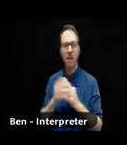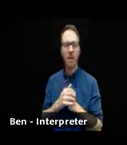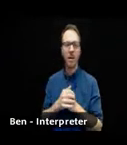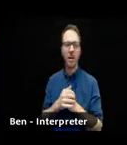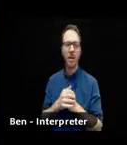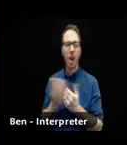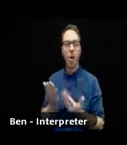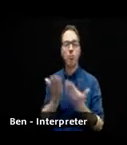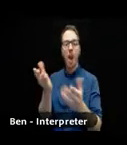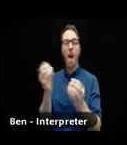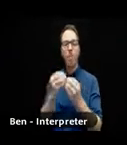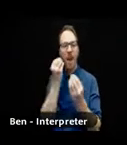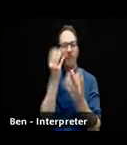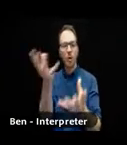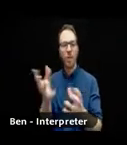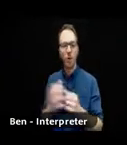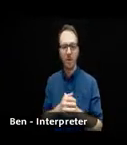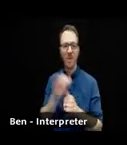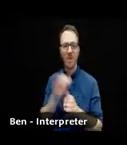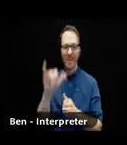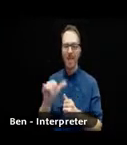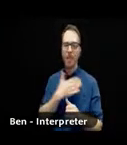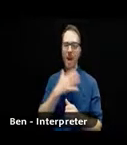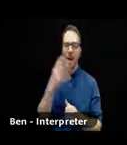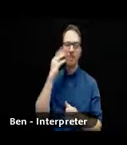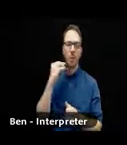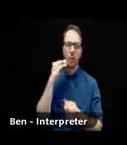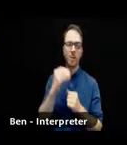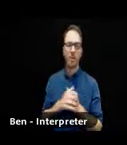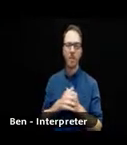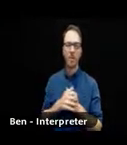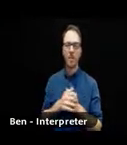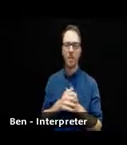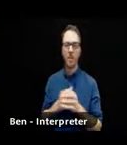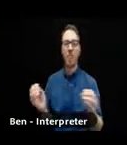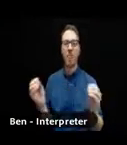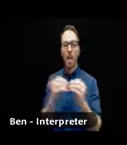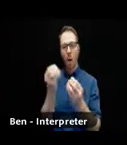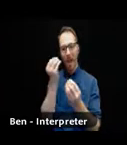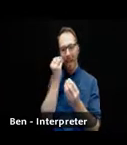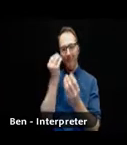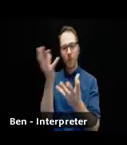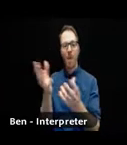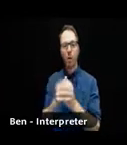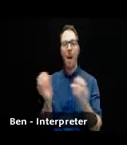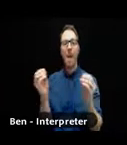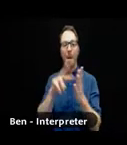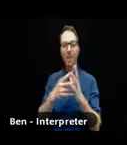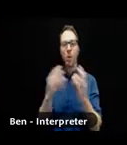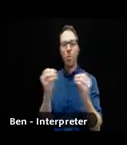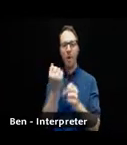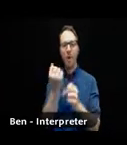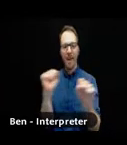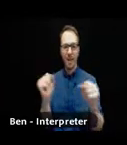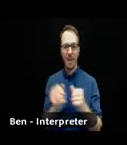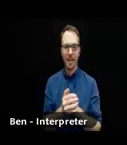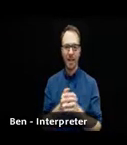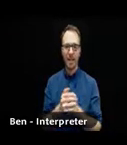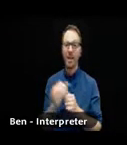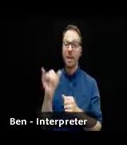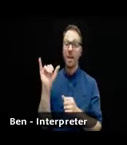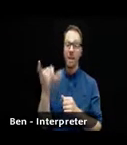more information out. That has been my experience. More information means more safety.